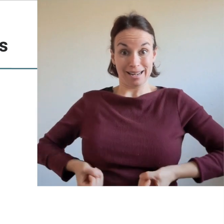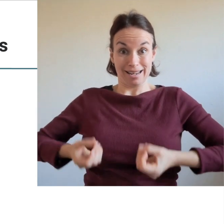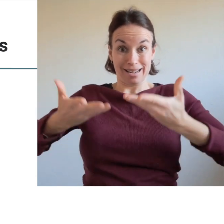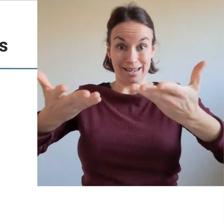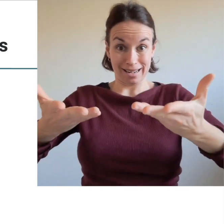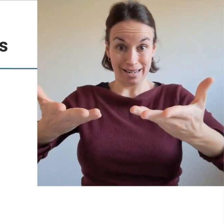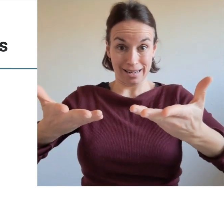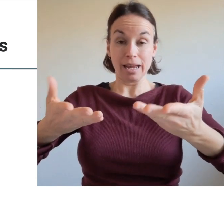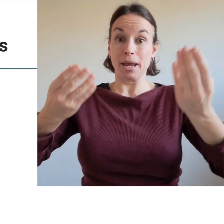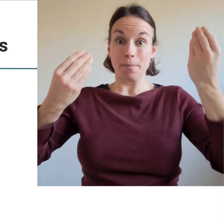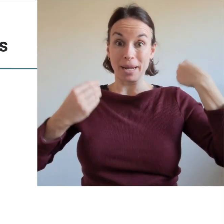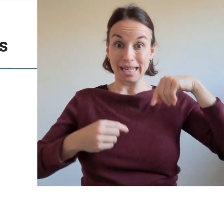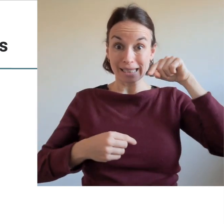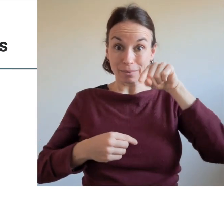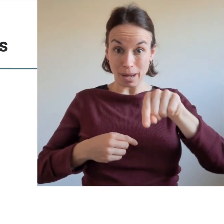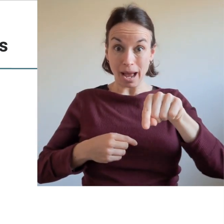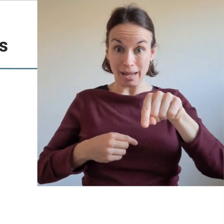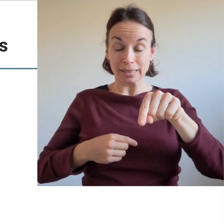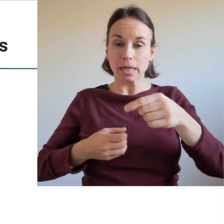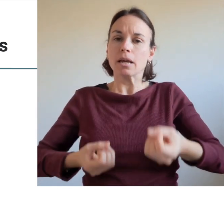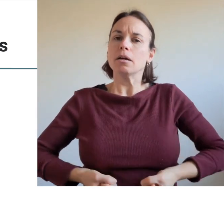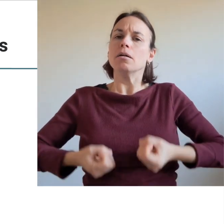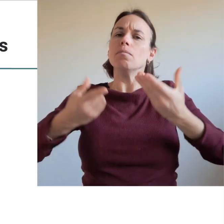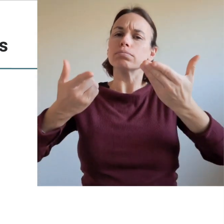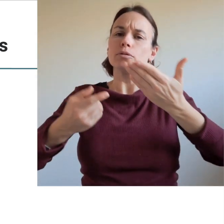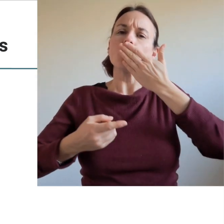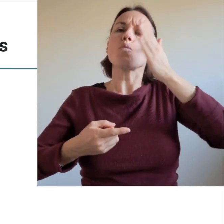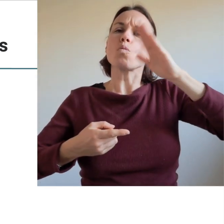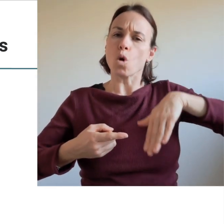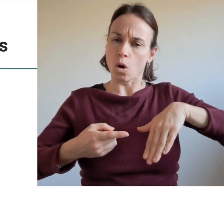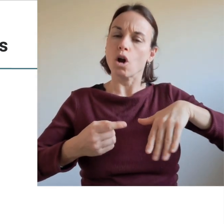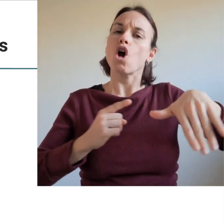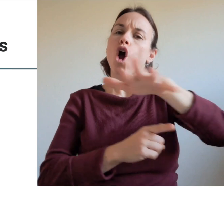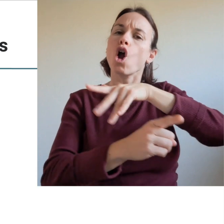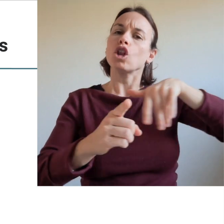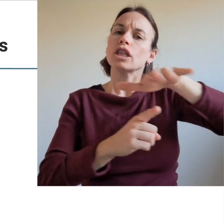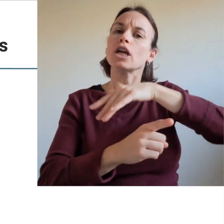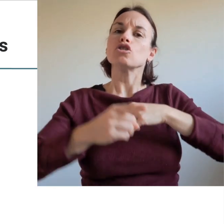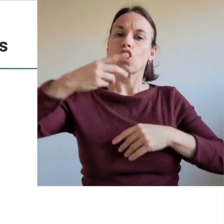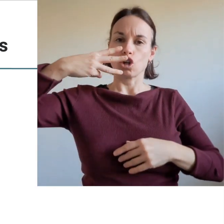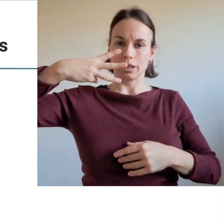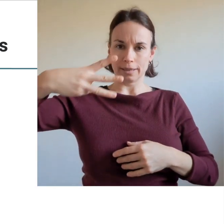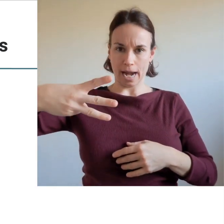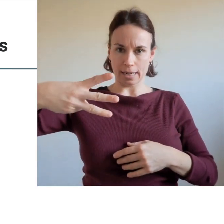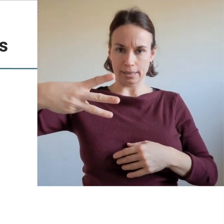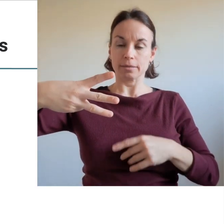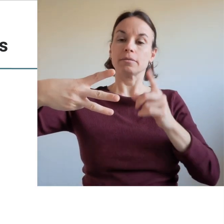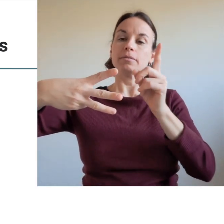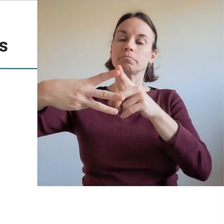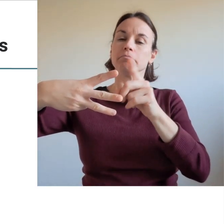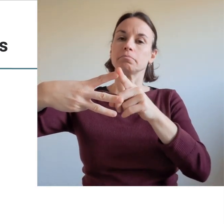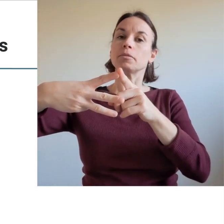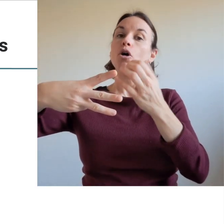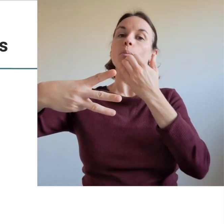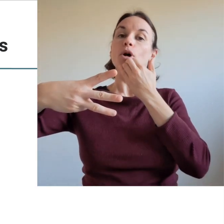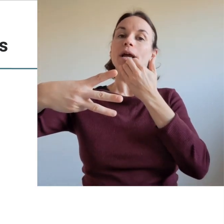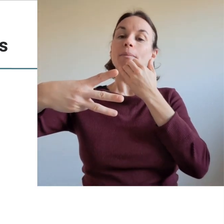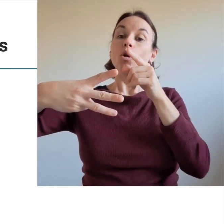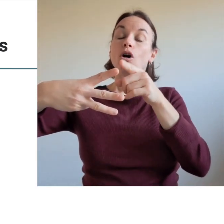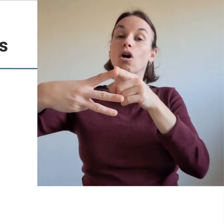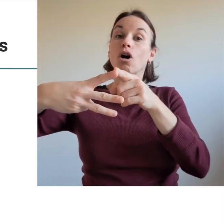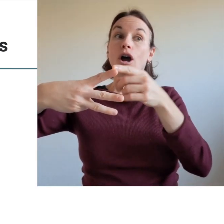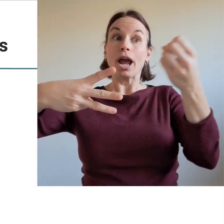person has fallen down, someone hit him. And this production is judged to